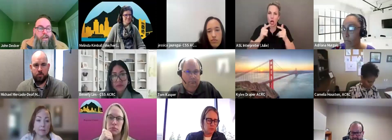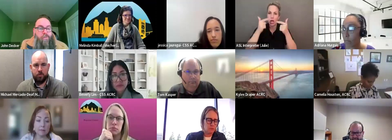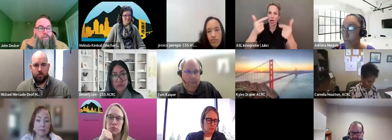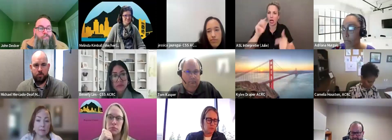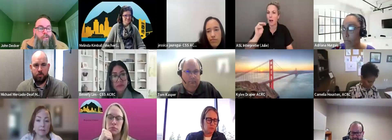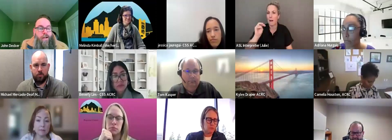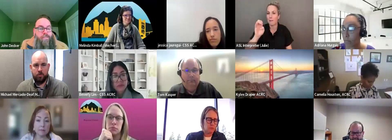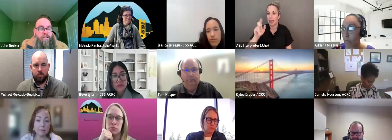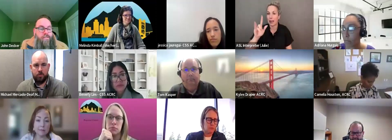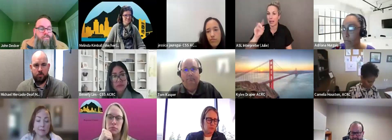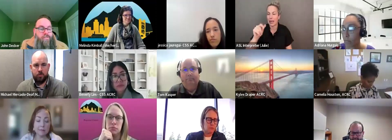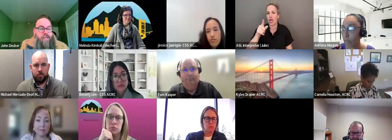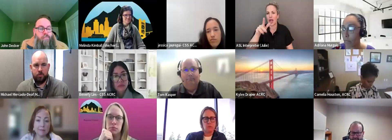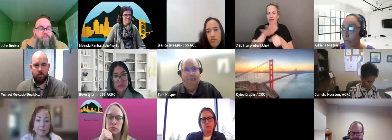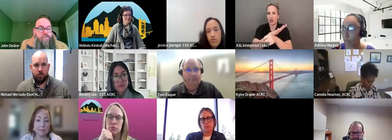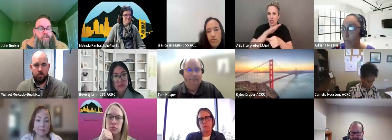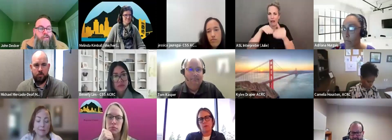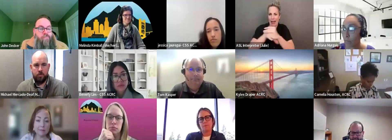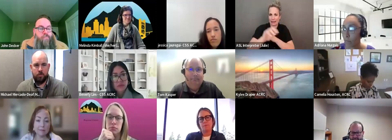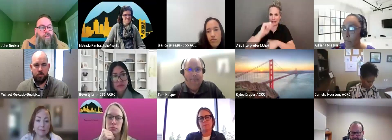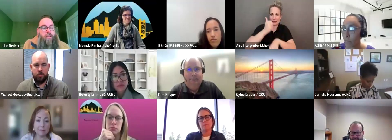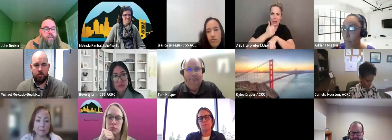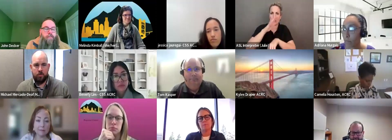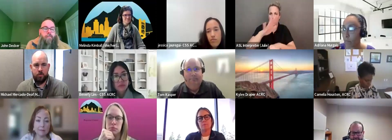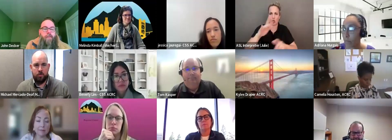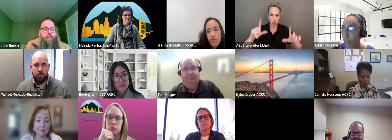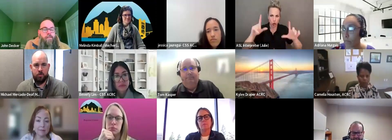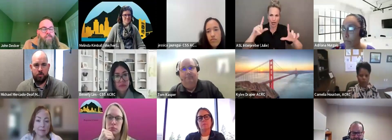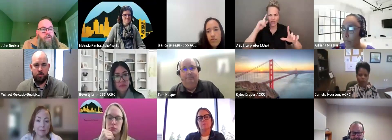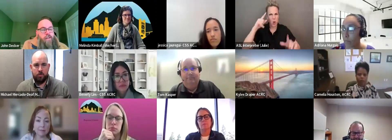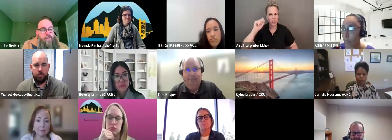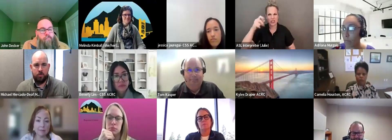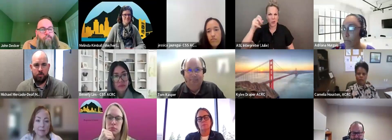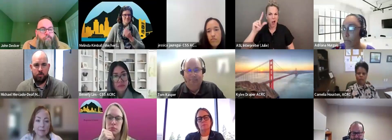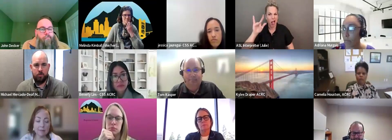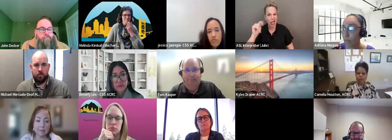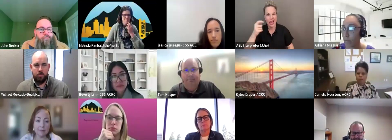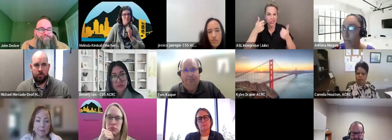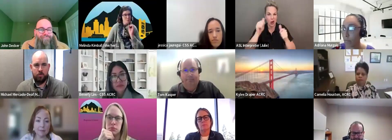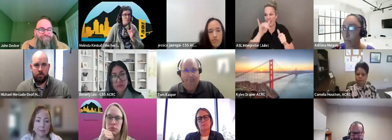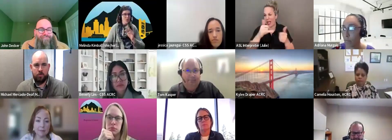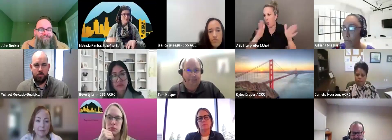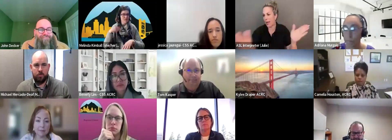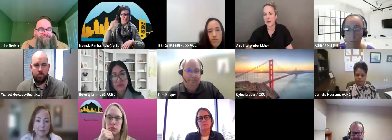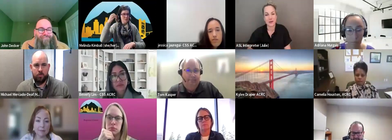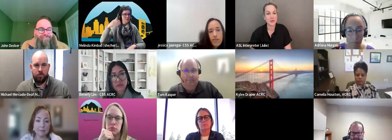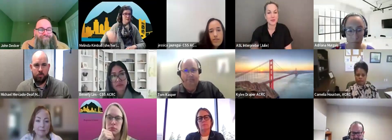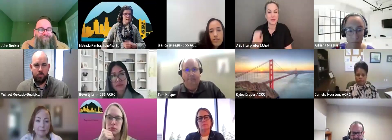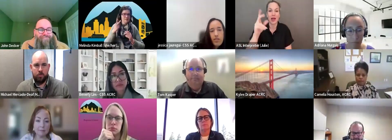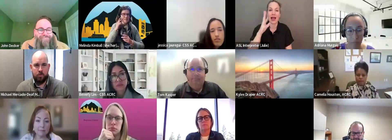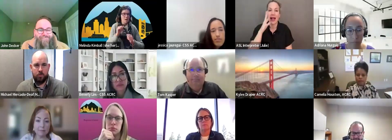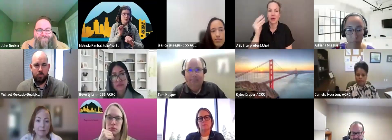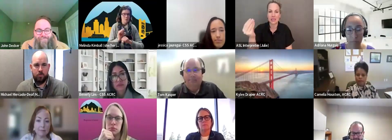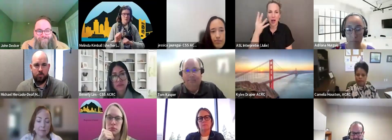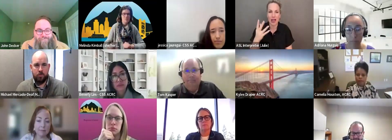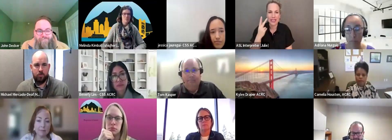Melinda, and you have full access to set up your screen to spotlight, and I think maybe let's try it like that. Okay, then I will spotlight